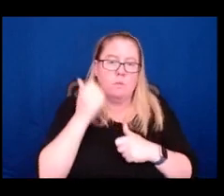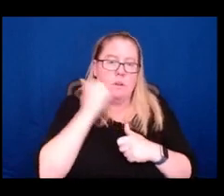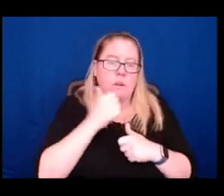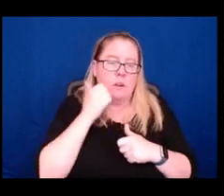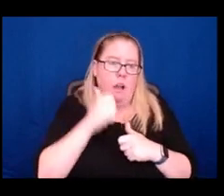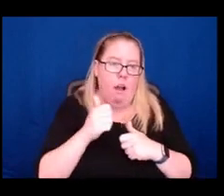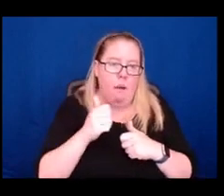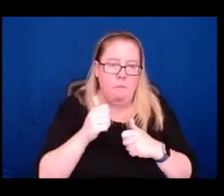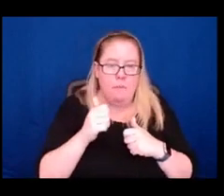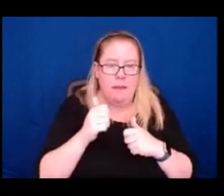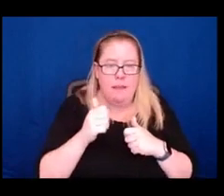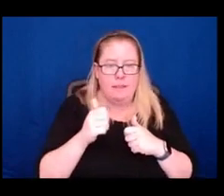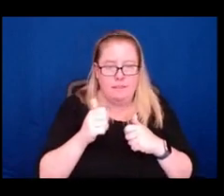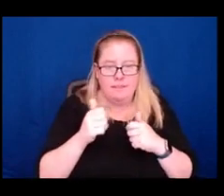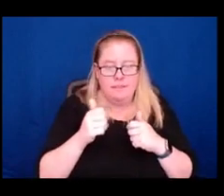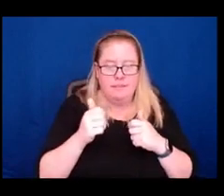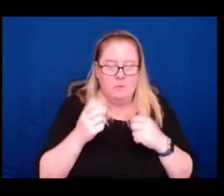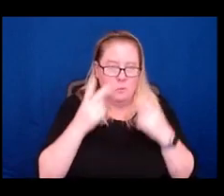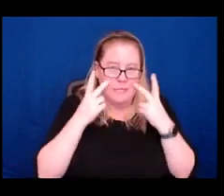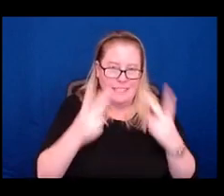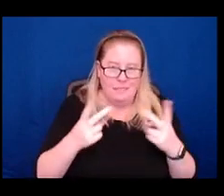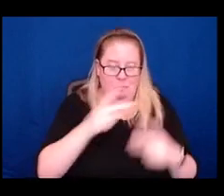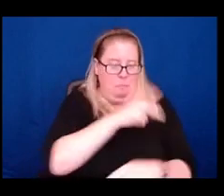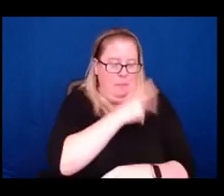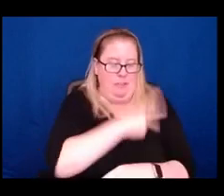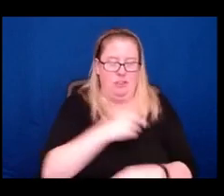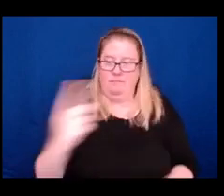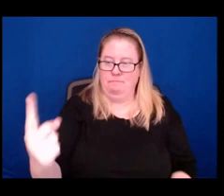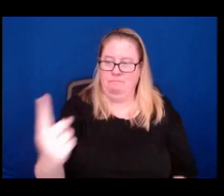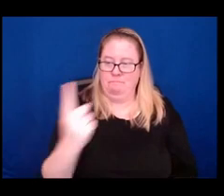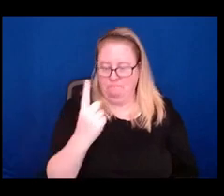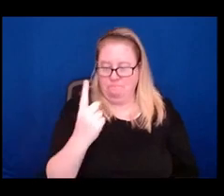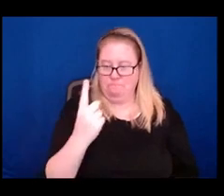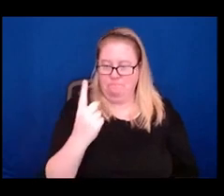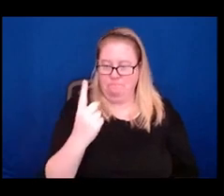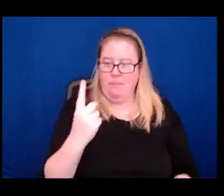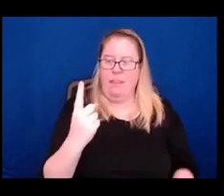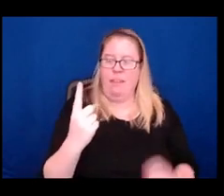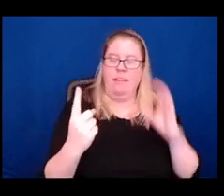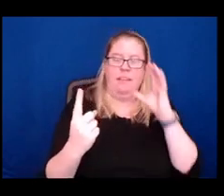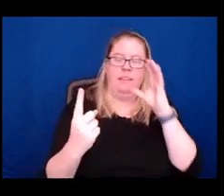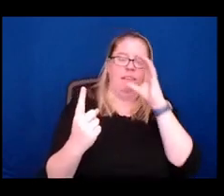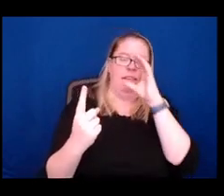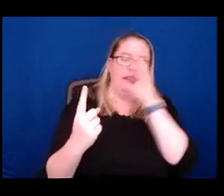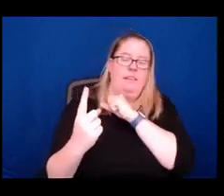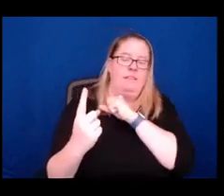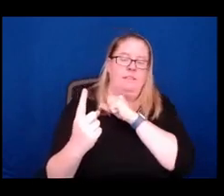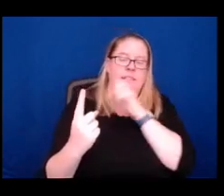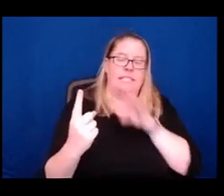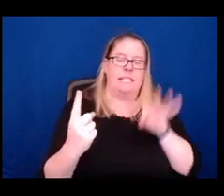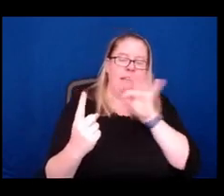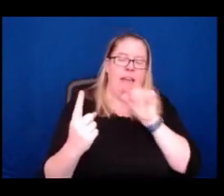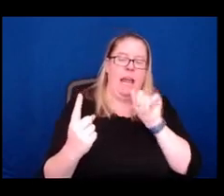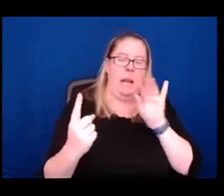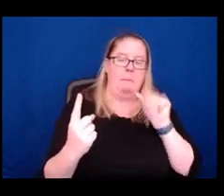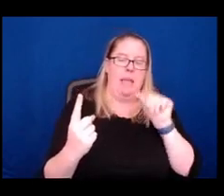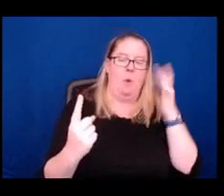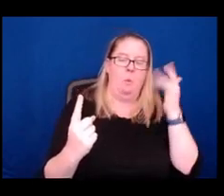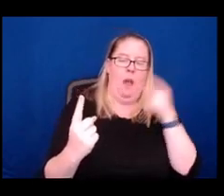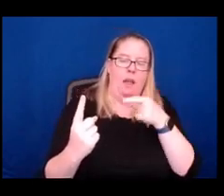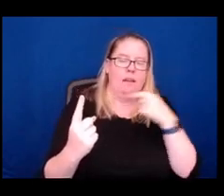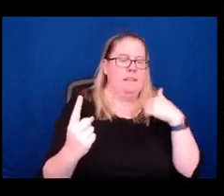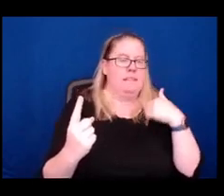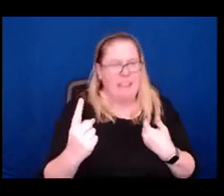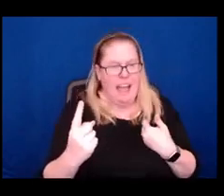most consistent finding when patients walk in and I kind of am able to guess that they have some significant anemia is